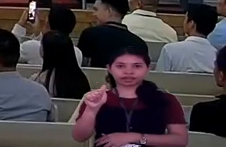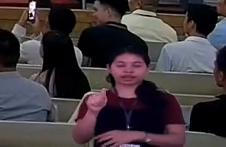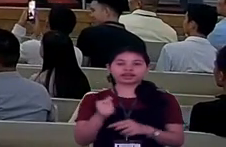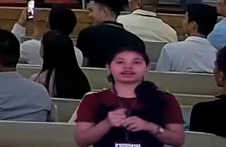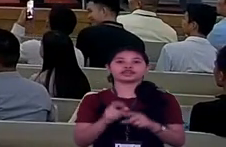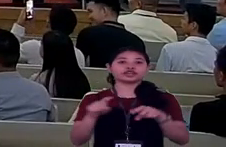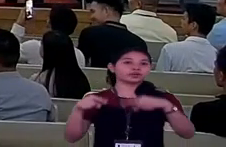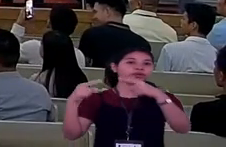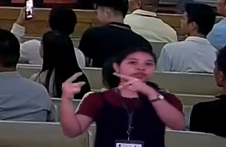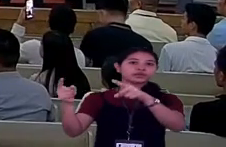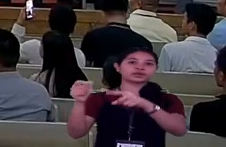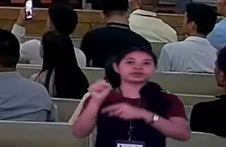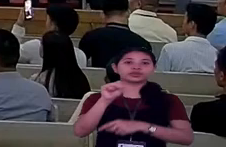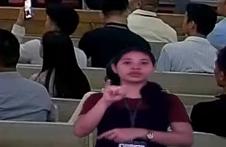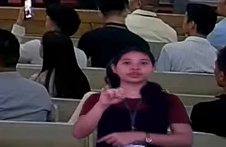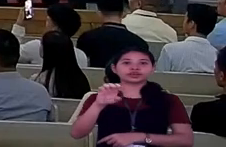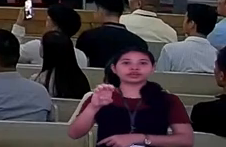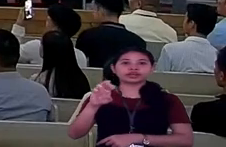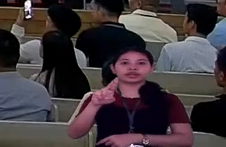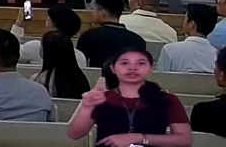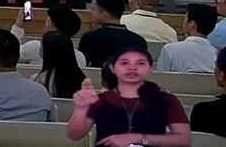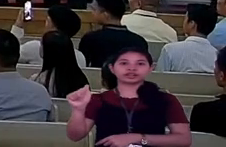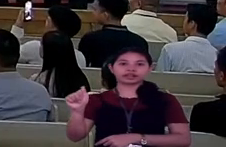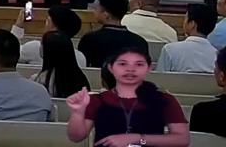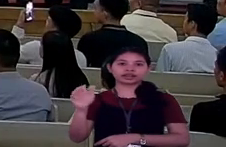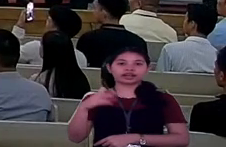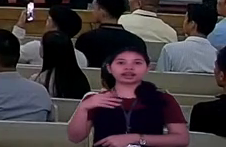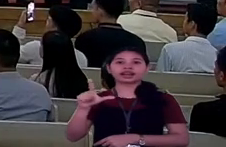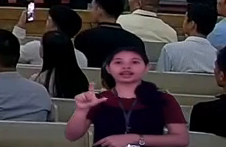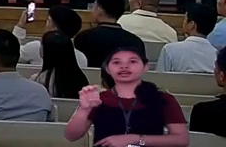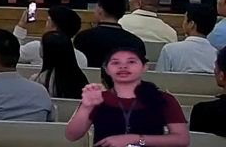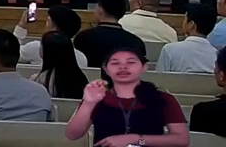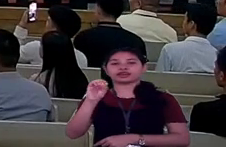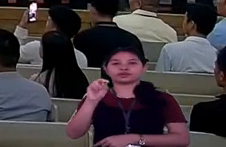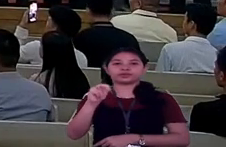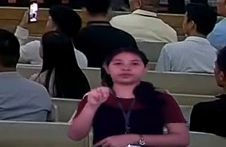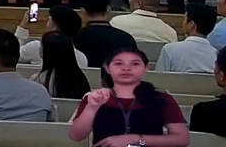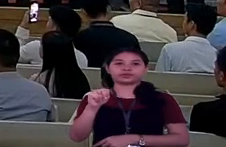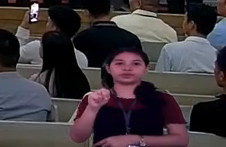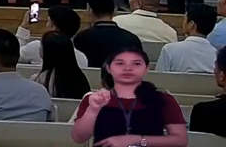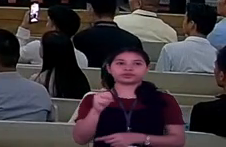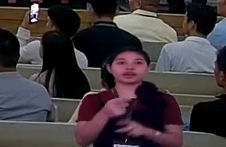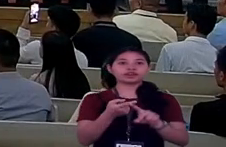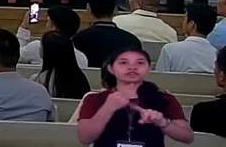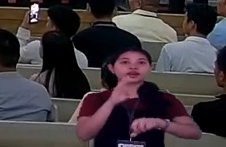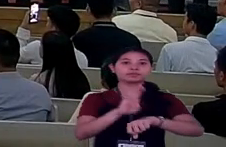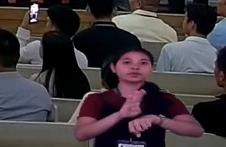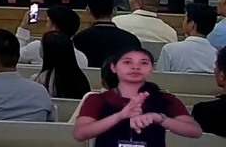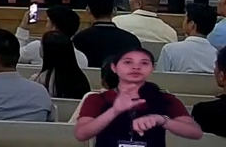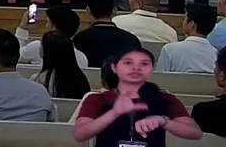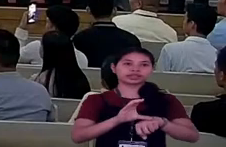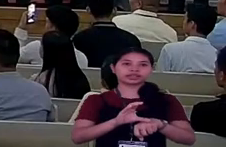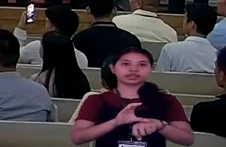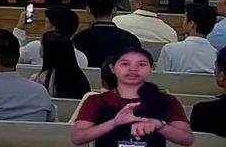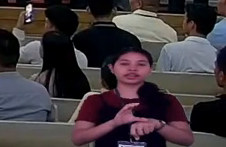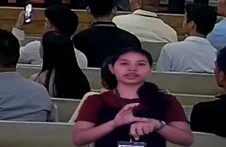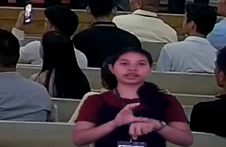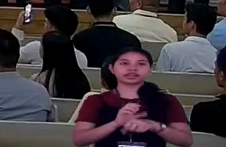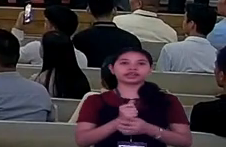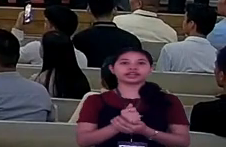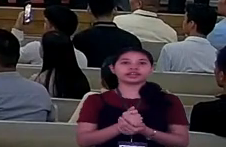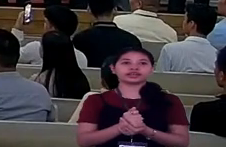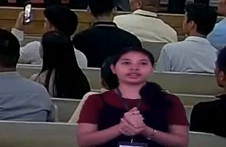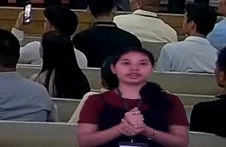Africa. From Bible Baptist Church, Katipunan, under the leadership of Pastor Kent Chisalva, with our Pastor Emeritus, Dr.